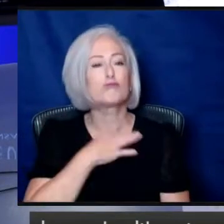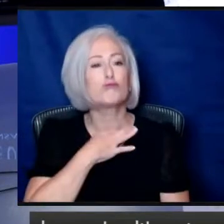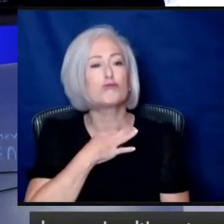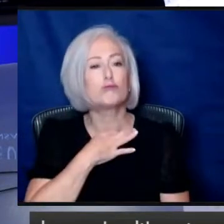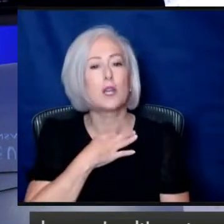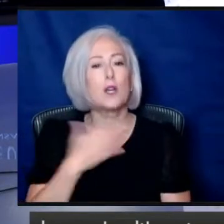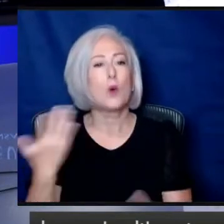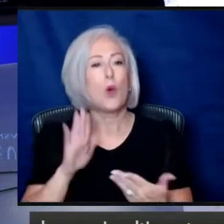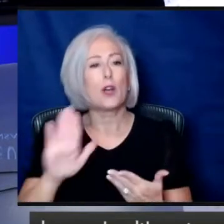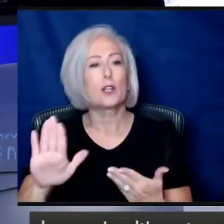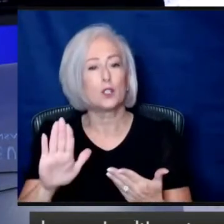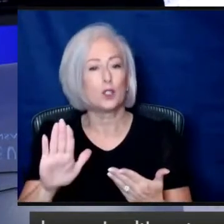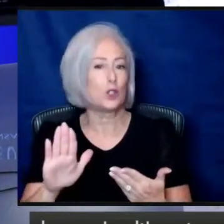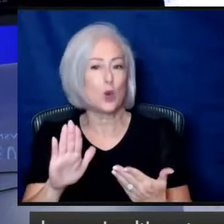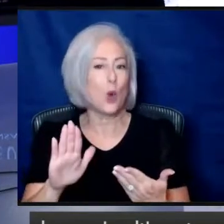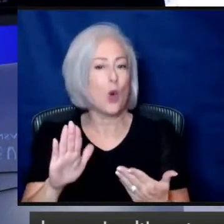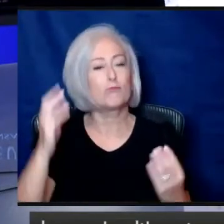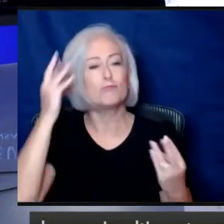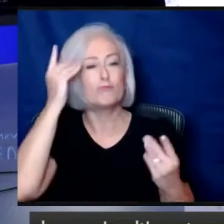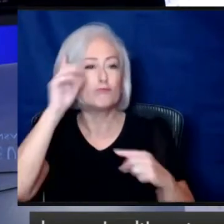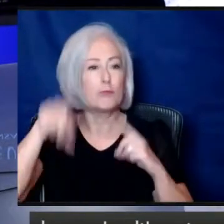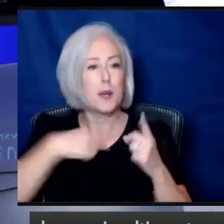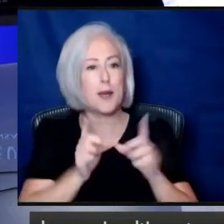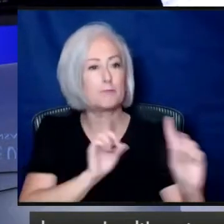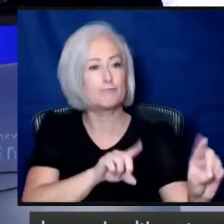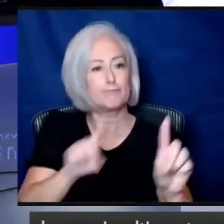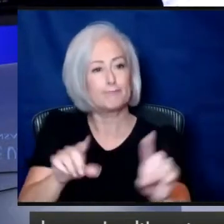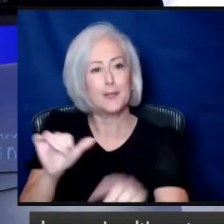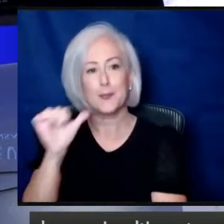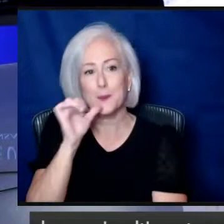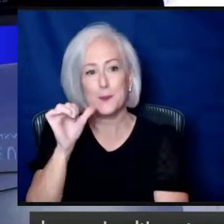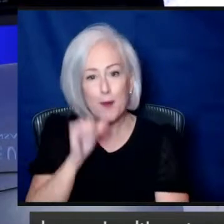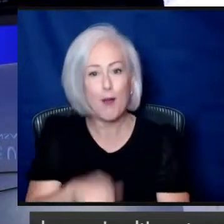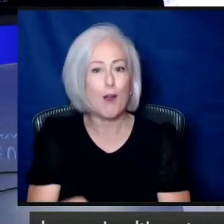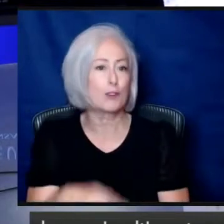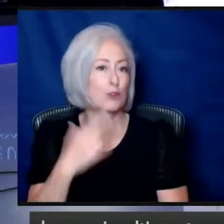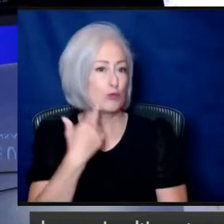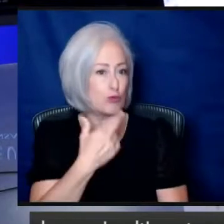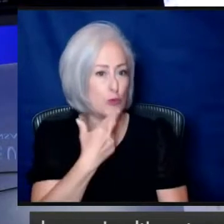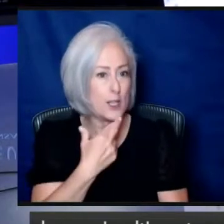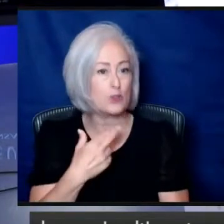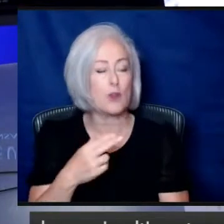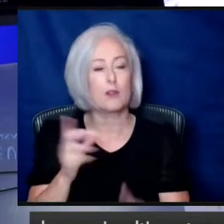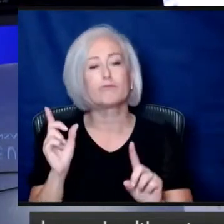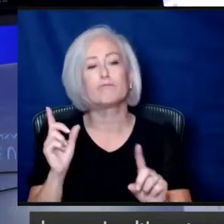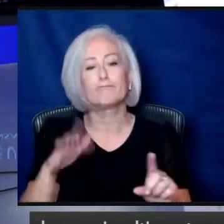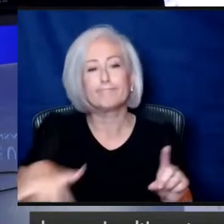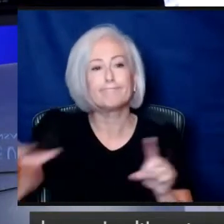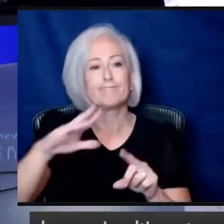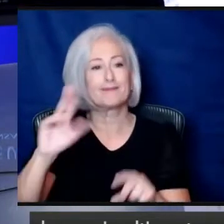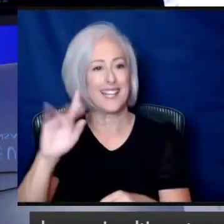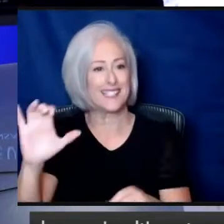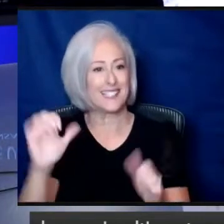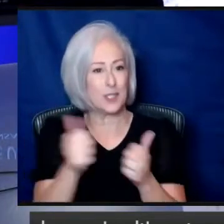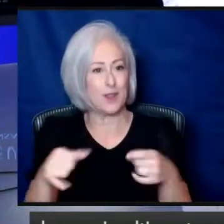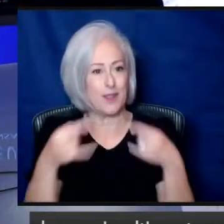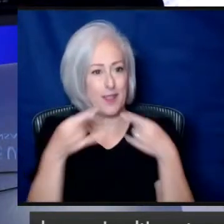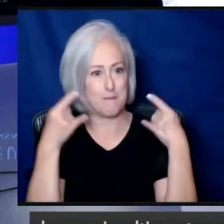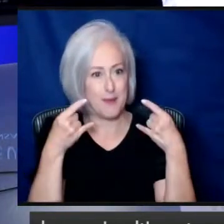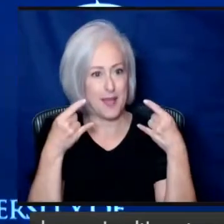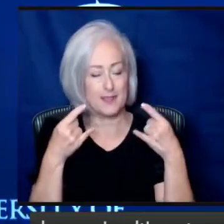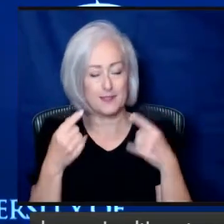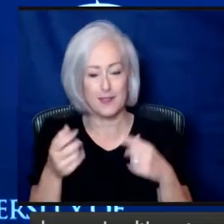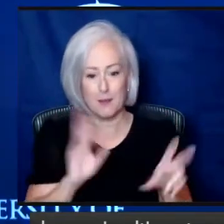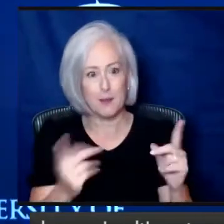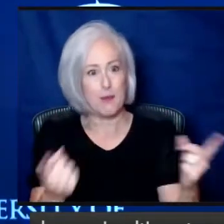out to the bars and the restaurants in Kansas City as we hit the summer months without masks on? I mean, that was resounding, and people asked me that in 10 different ways.